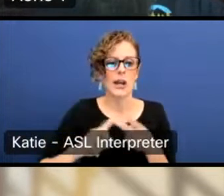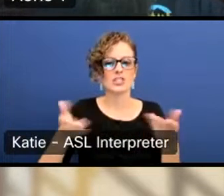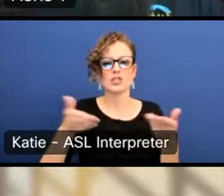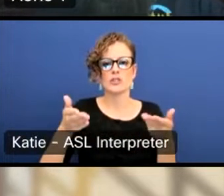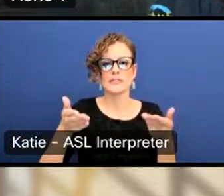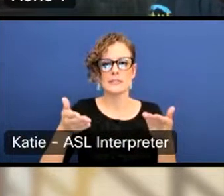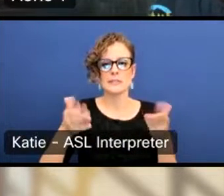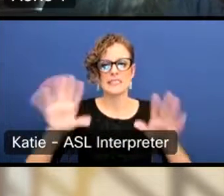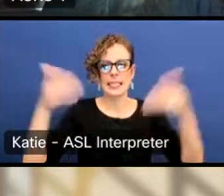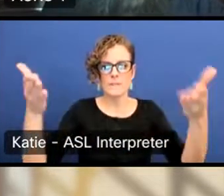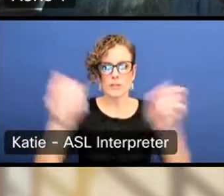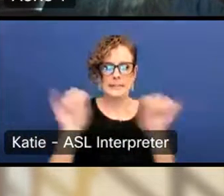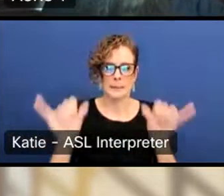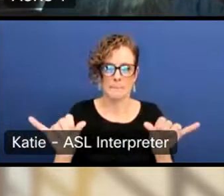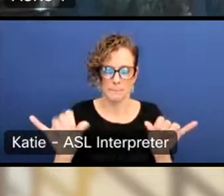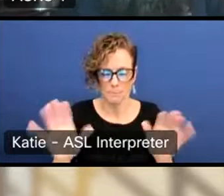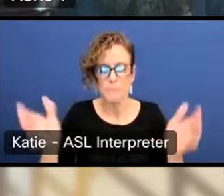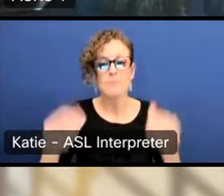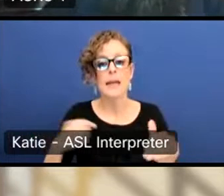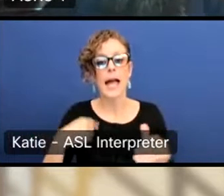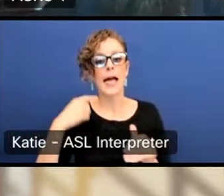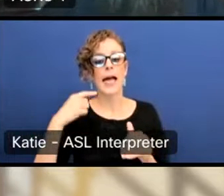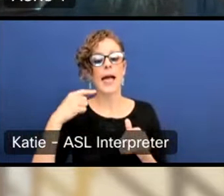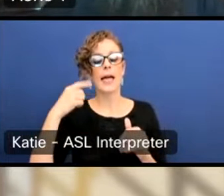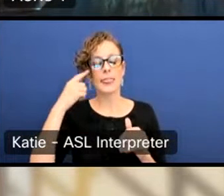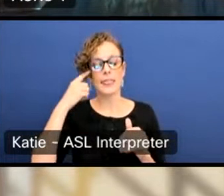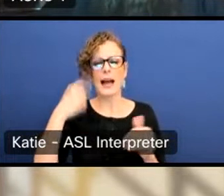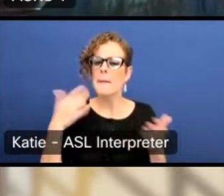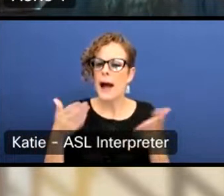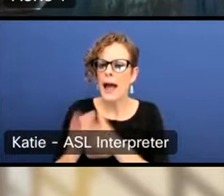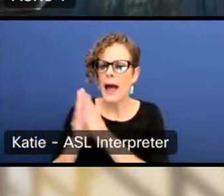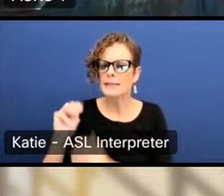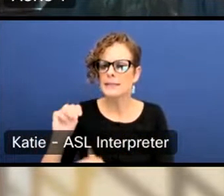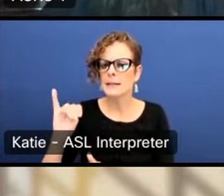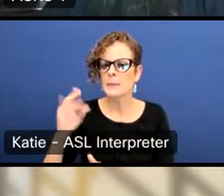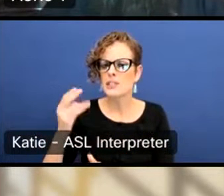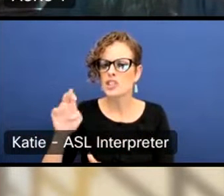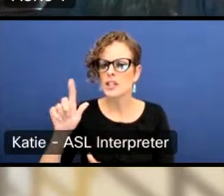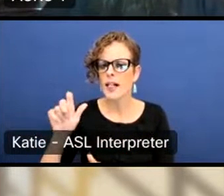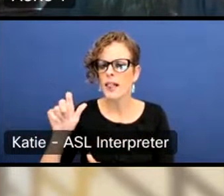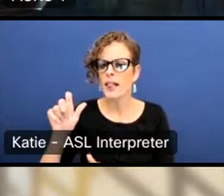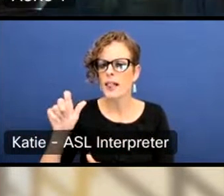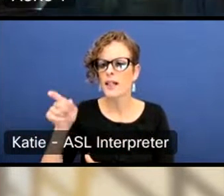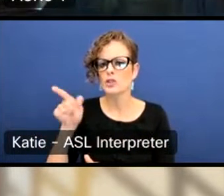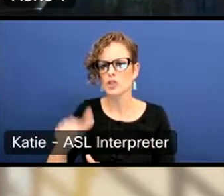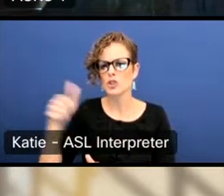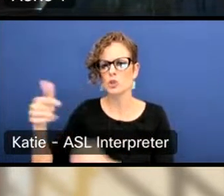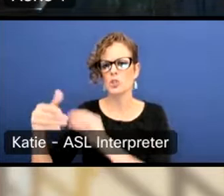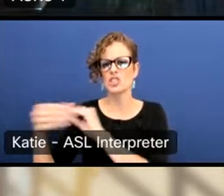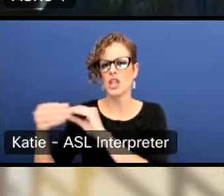possible. And then I think I might ask Michelle to share a little bit about